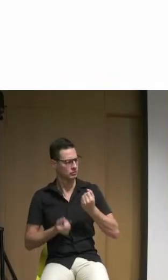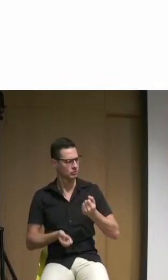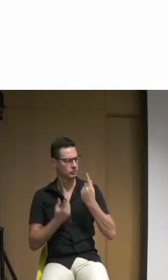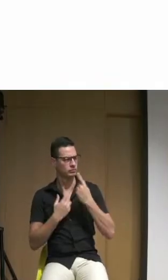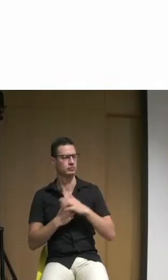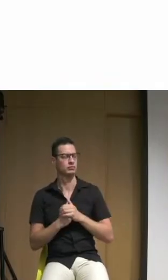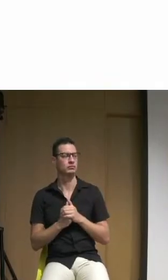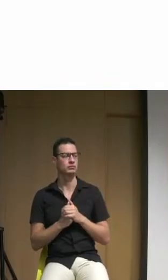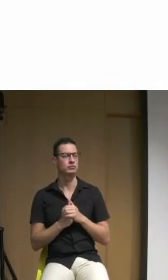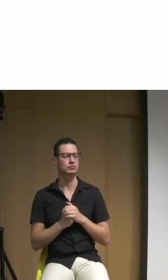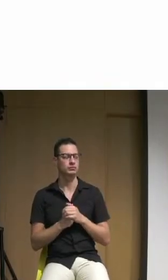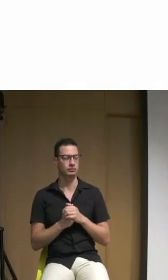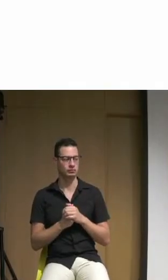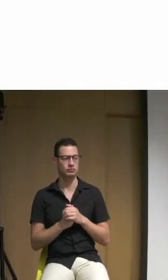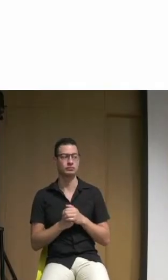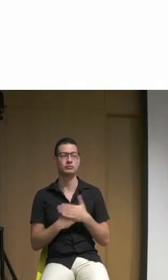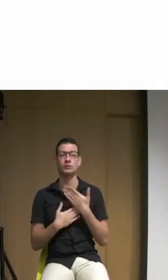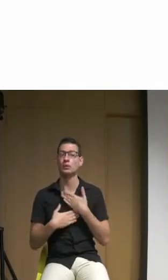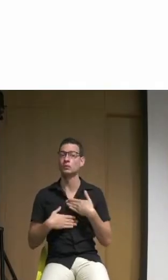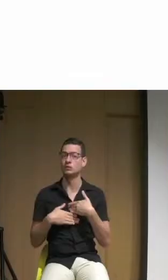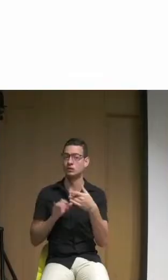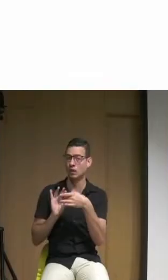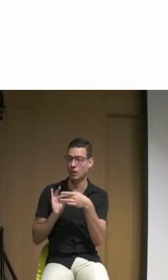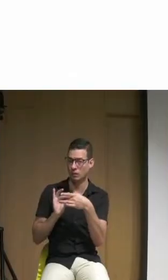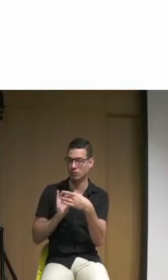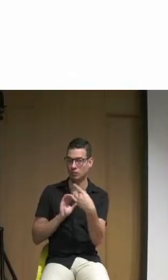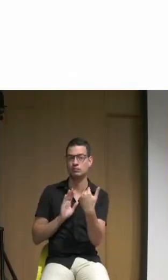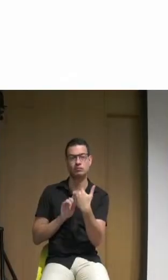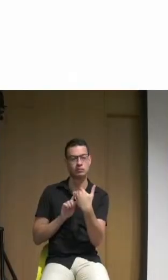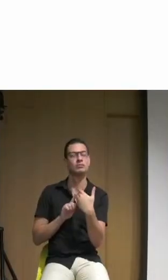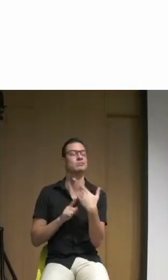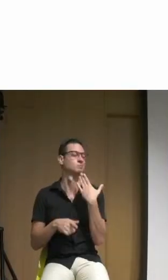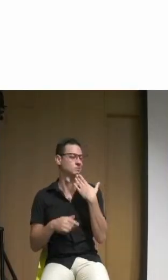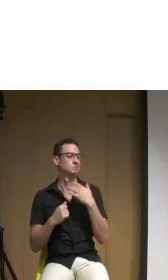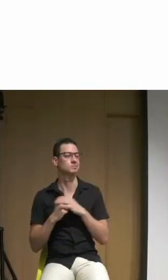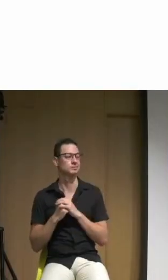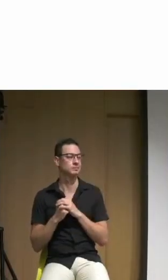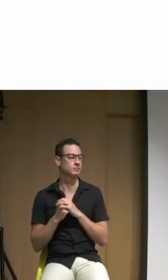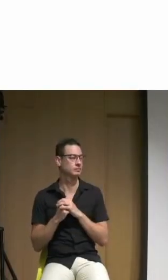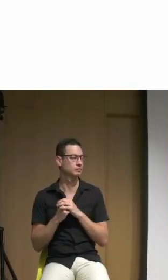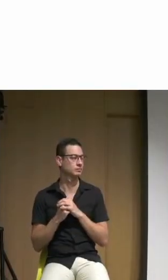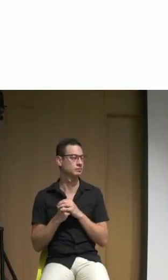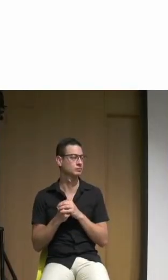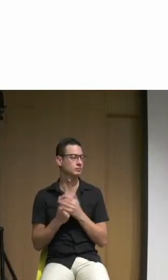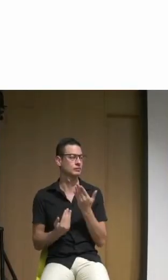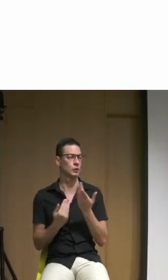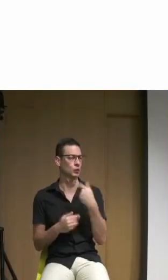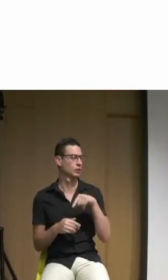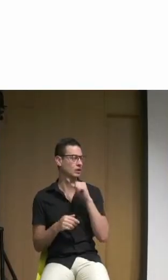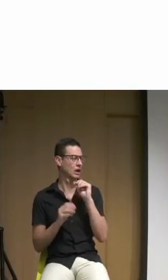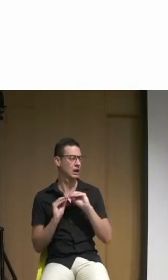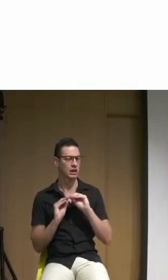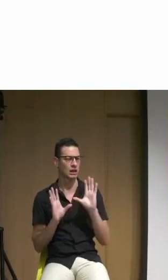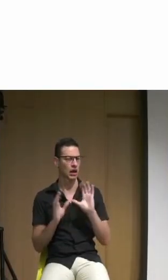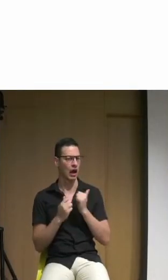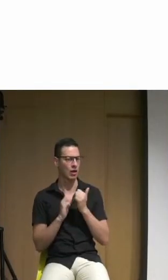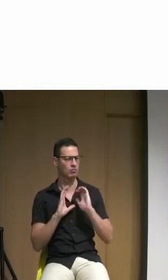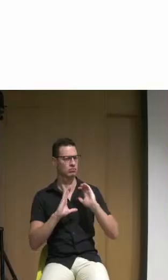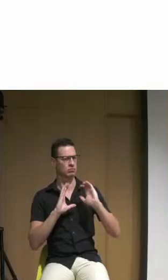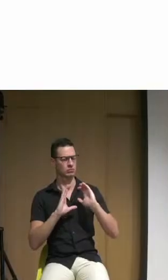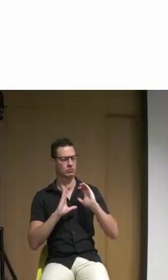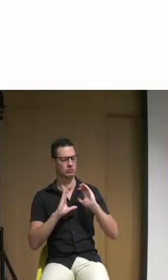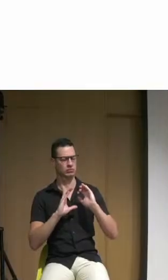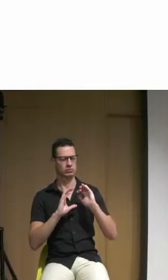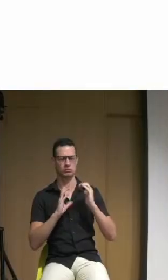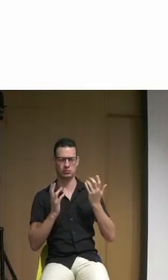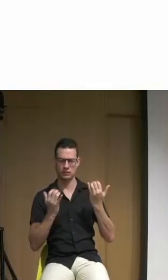the question of you, Chair, and I appreciate the question that you posed to us. Perhaps we're still not clear on how we do communicate about things of this